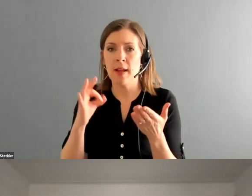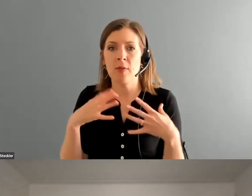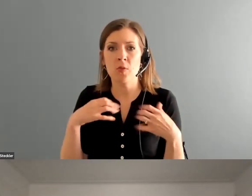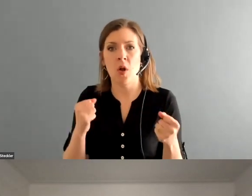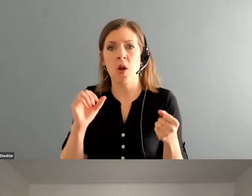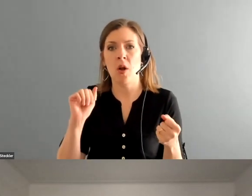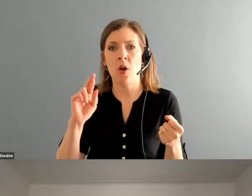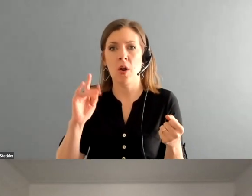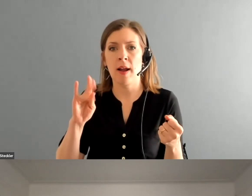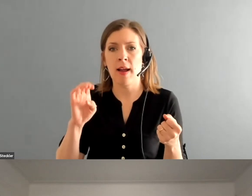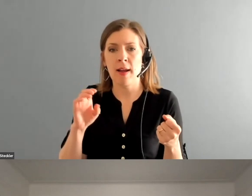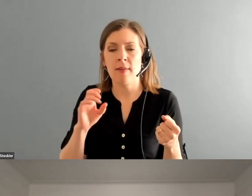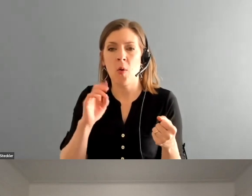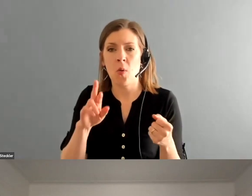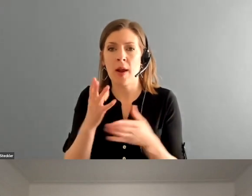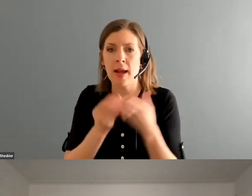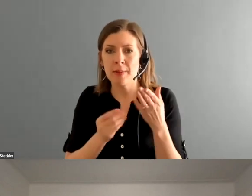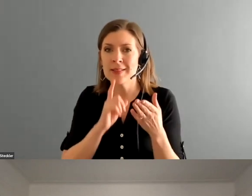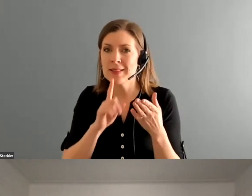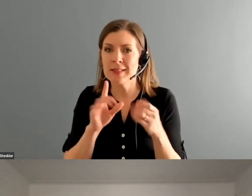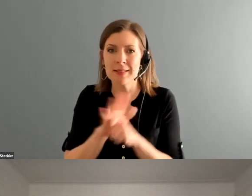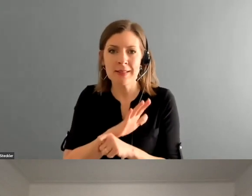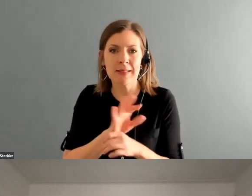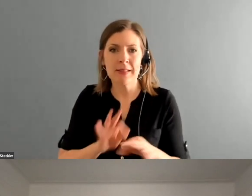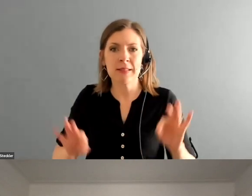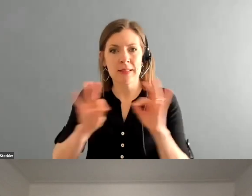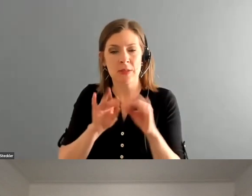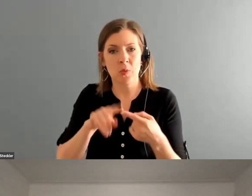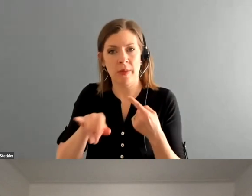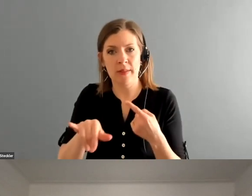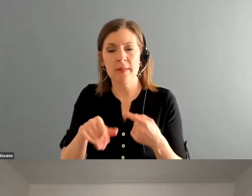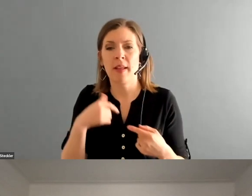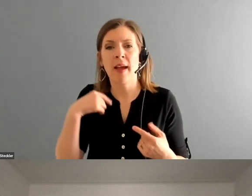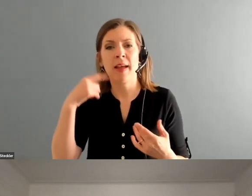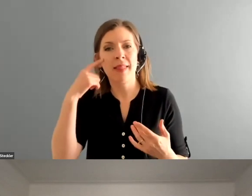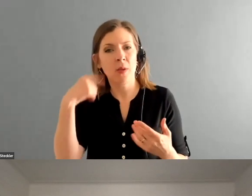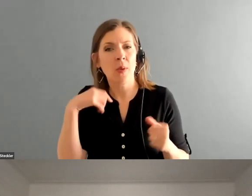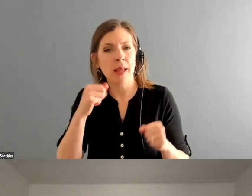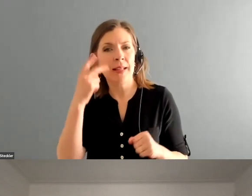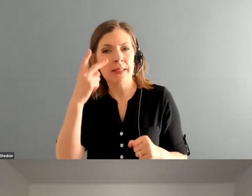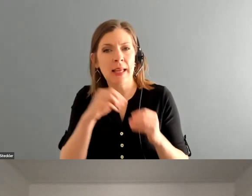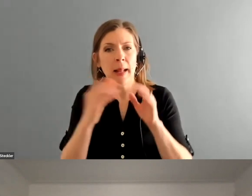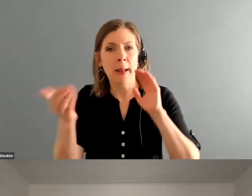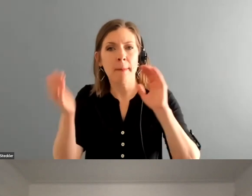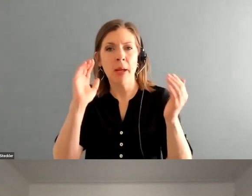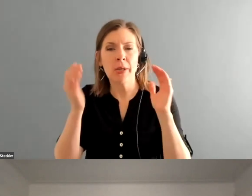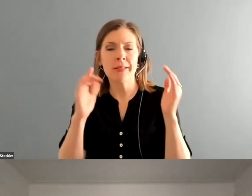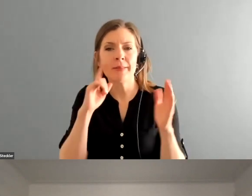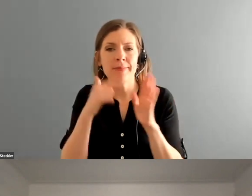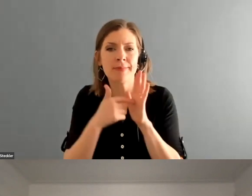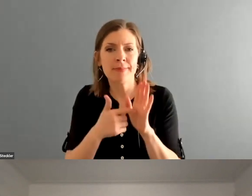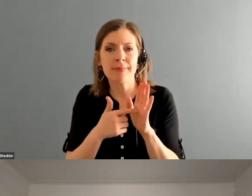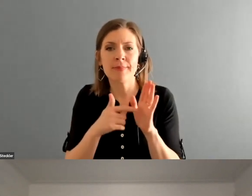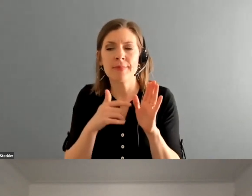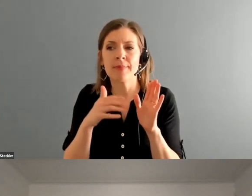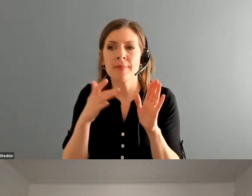archive or its absence is absolutely critical to this. And I think we can see it in a comparison, say, of